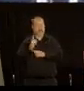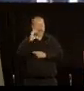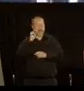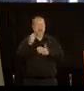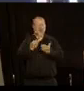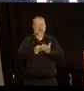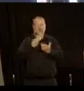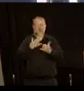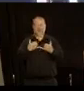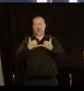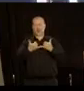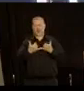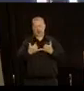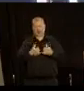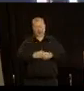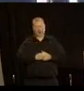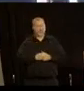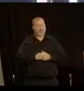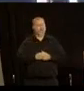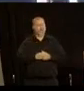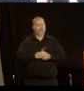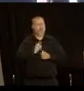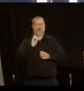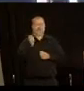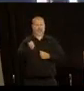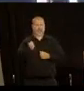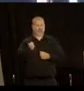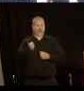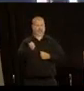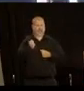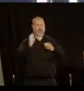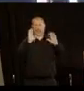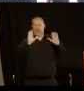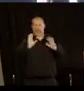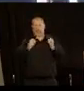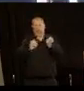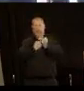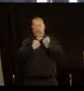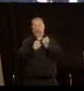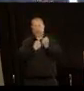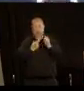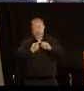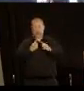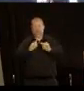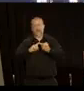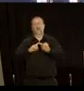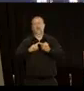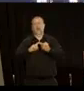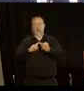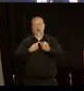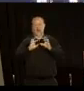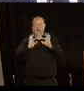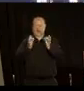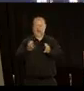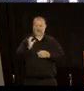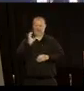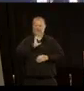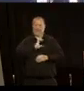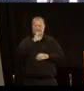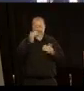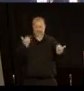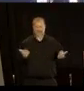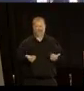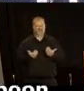Spoon Award, given to an outstanding advocate and friend of the Family Cafe.